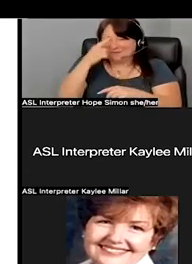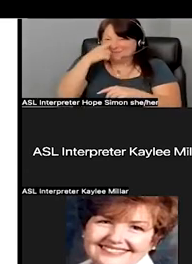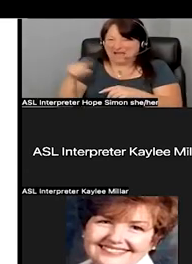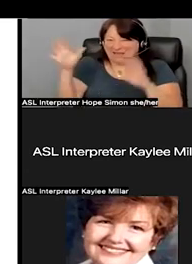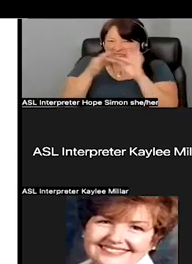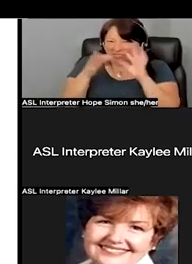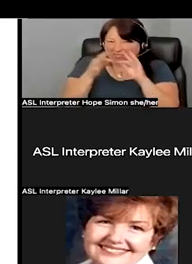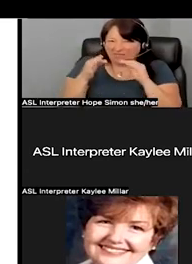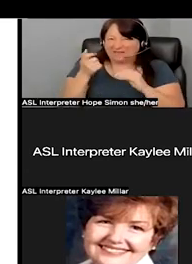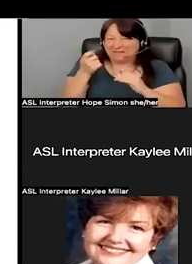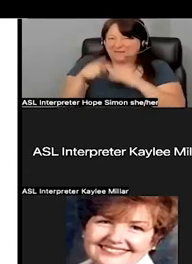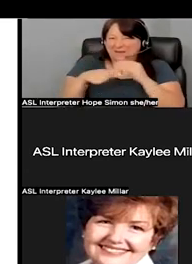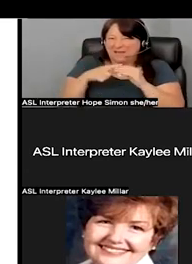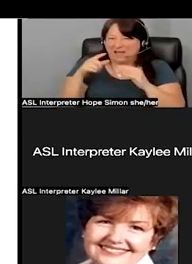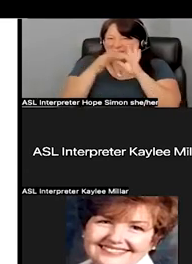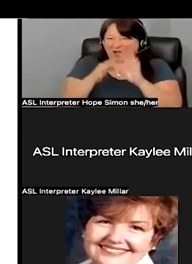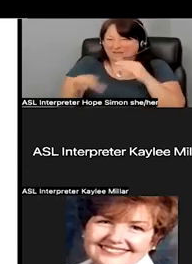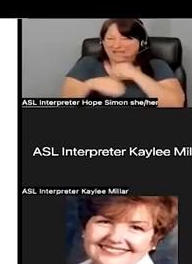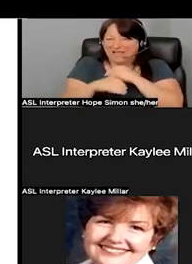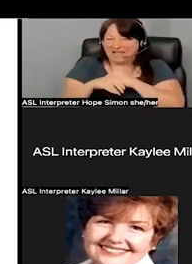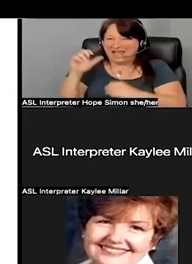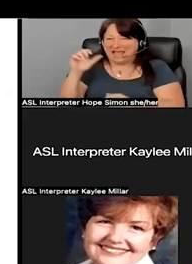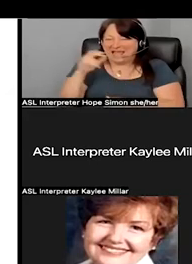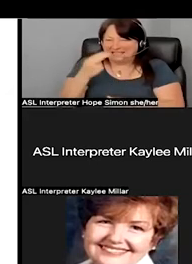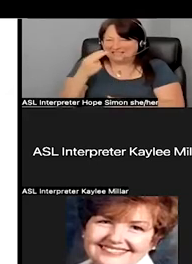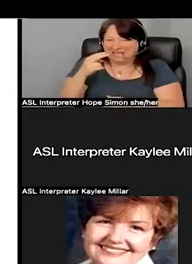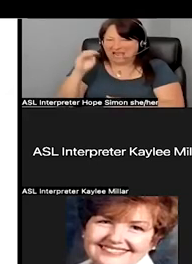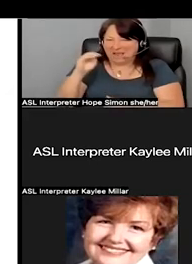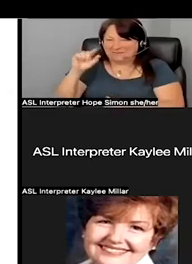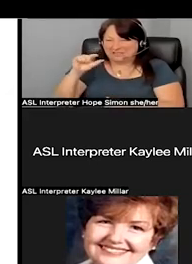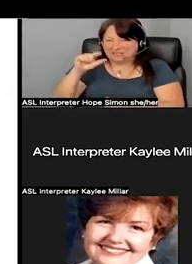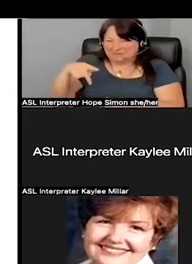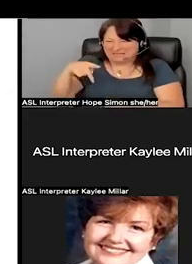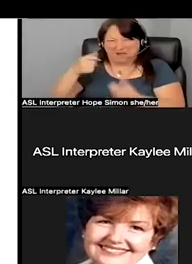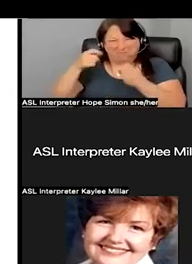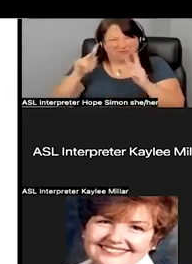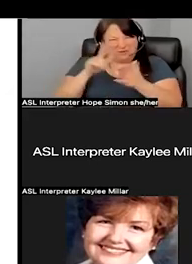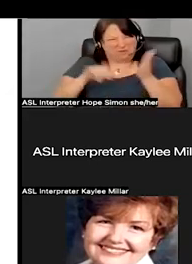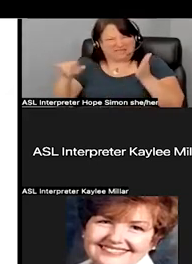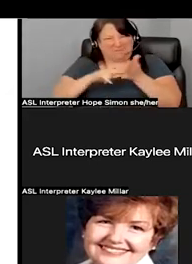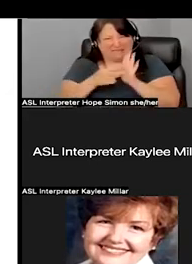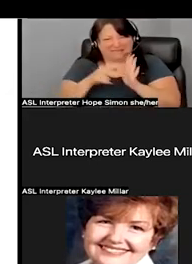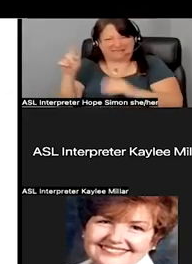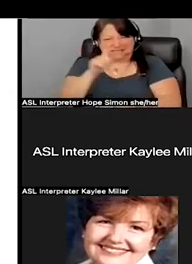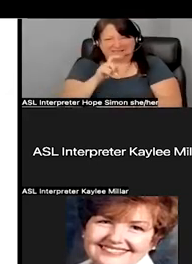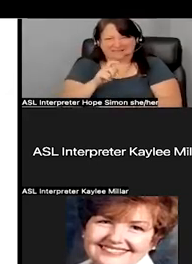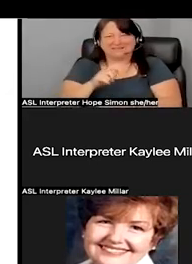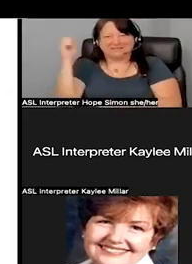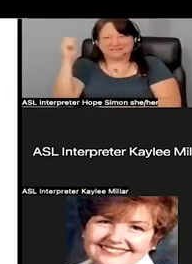bit about the comments you've been adding about the HMGP opportunity and what that means? You